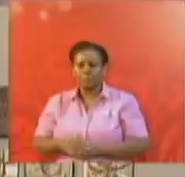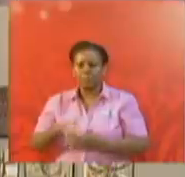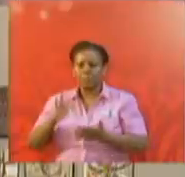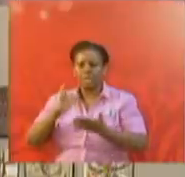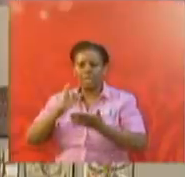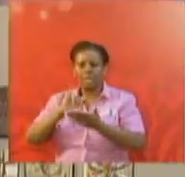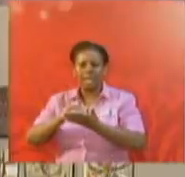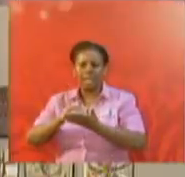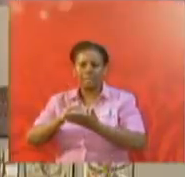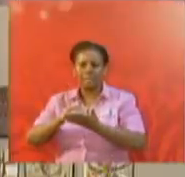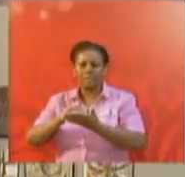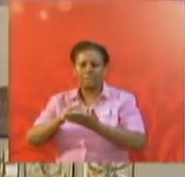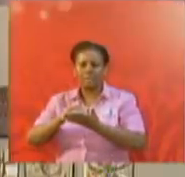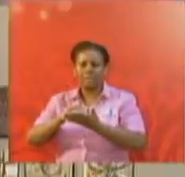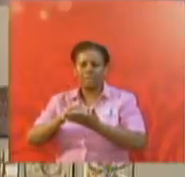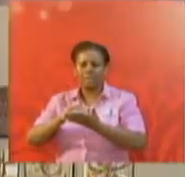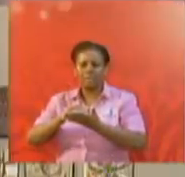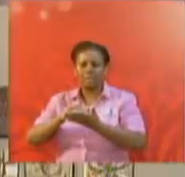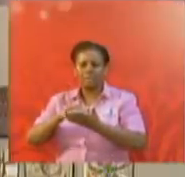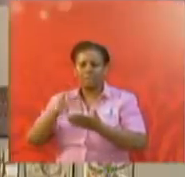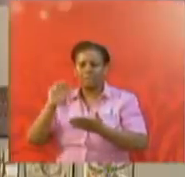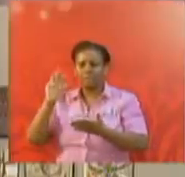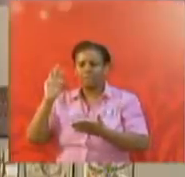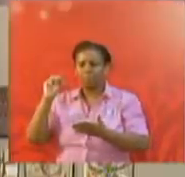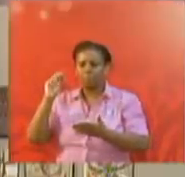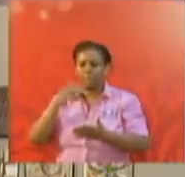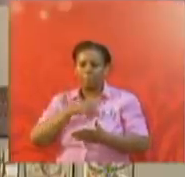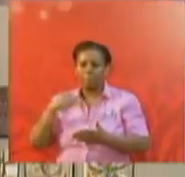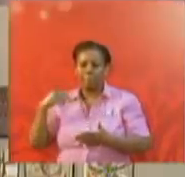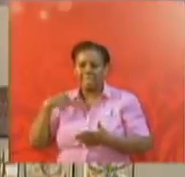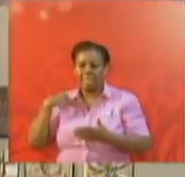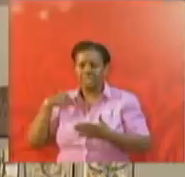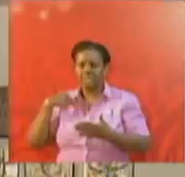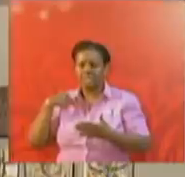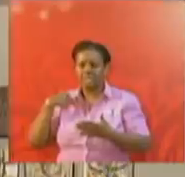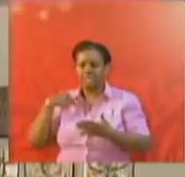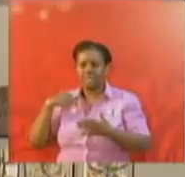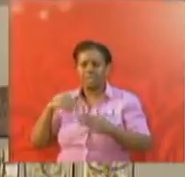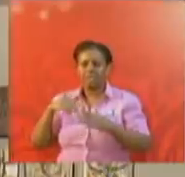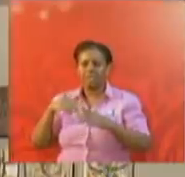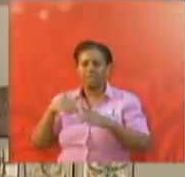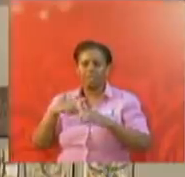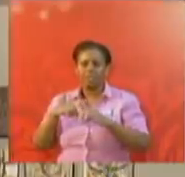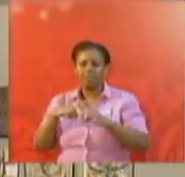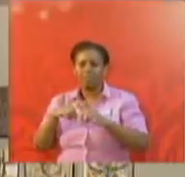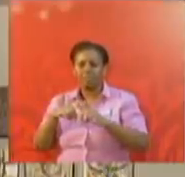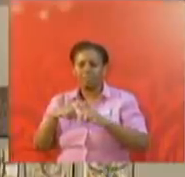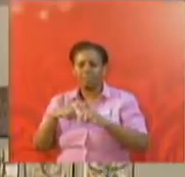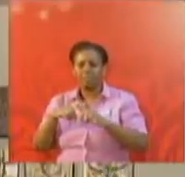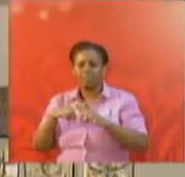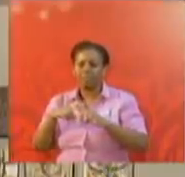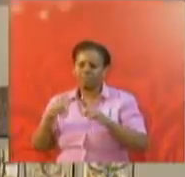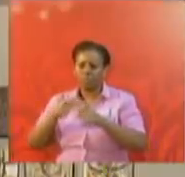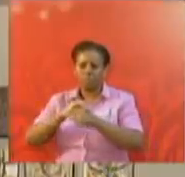eye, are potential entry points. Now, this potential entry point was less for viral particles floating